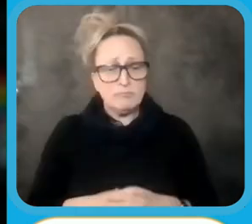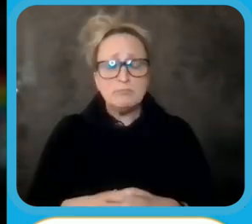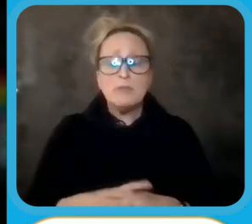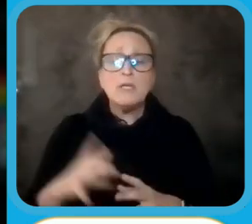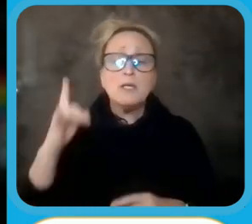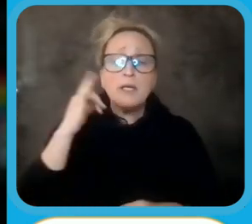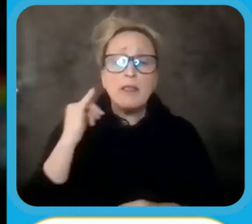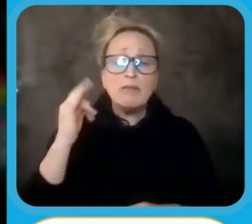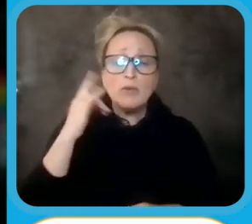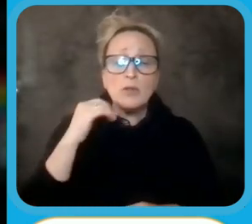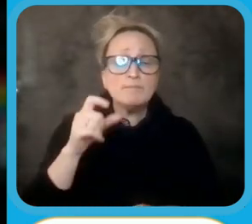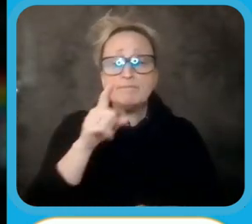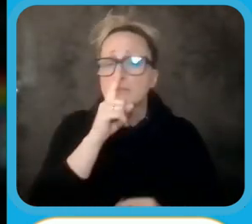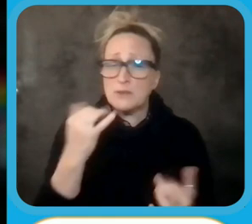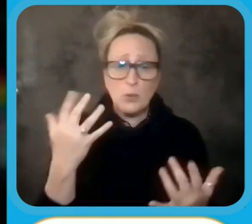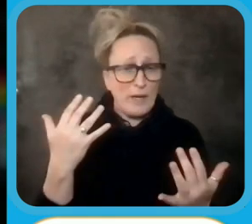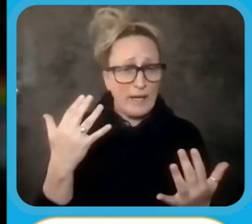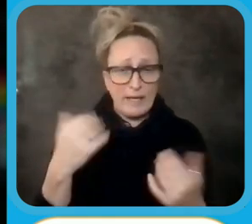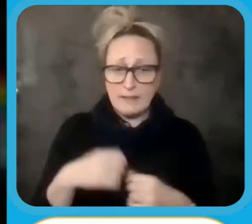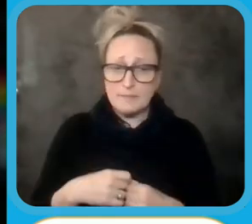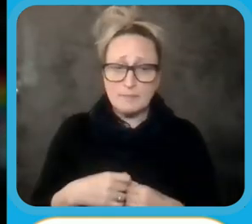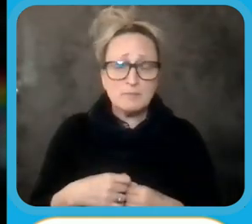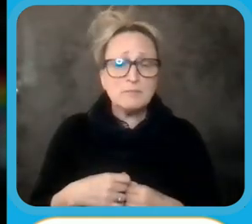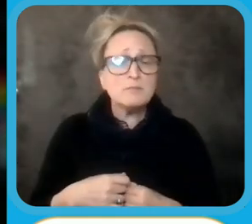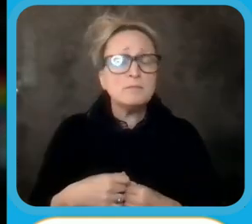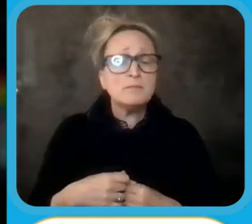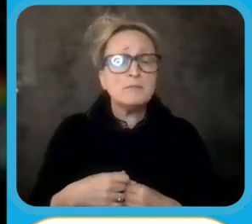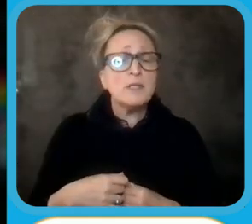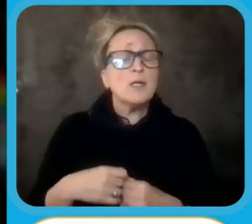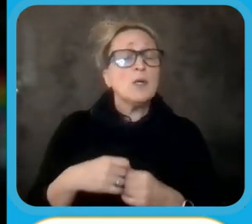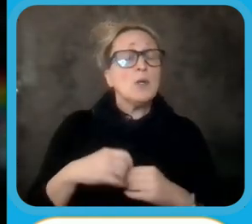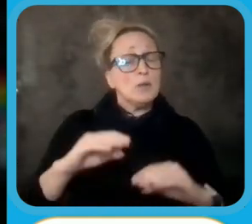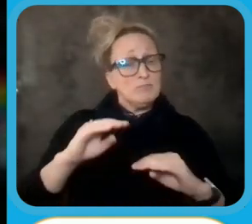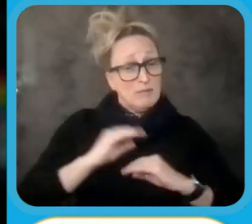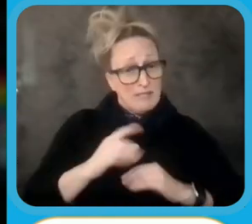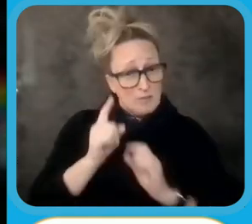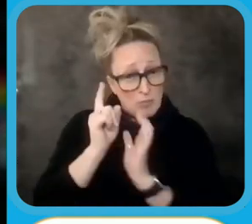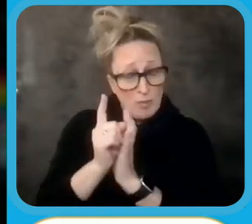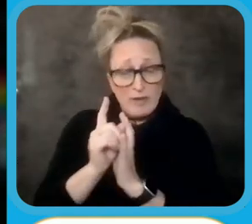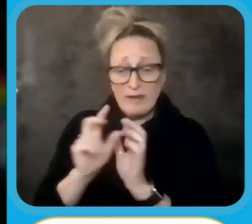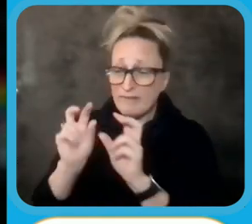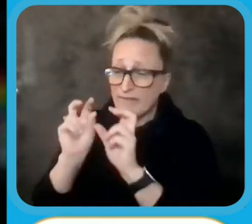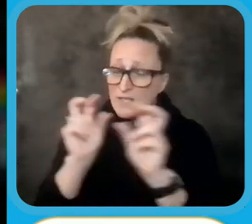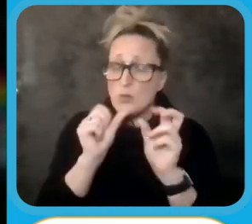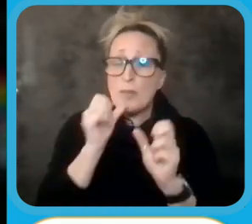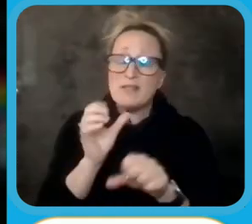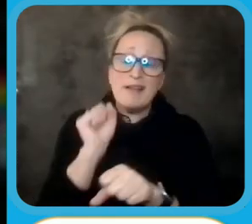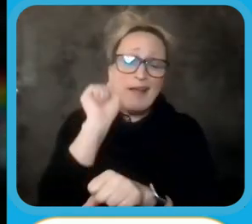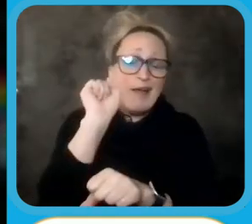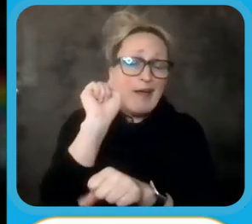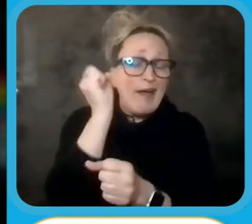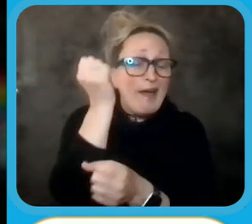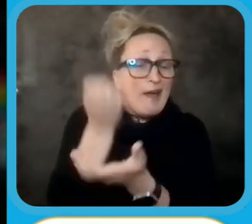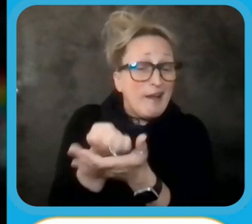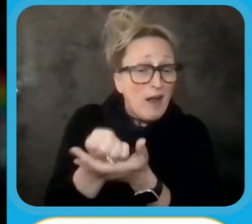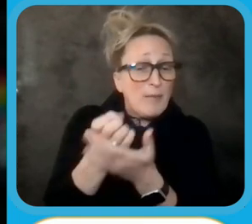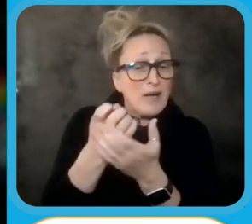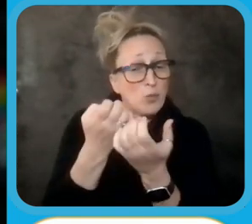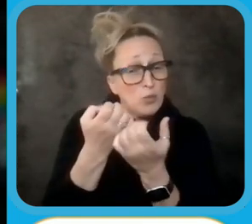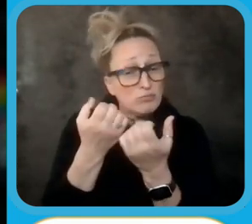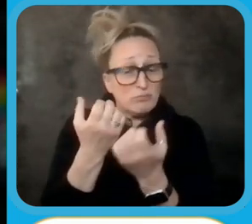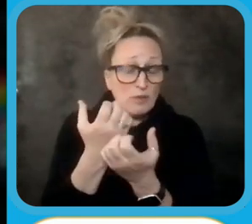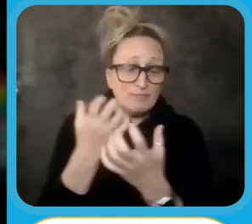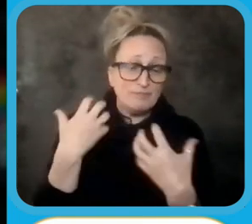California isn't waiting. Nope, we're meeting this moment by investing in women's economic recovery now. We know